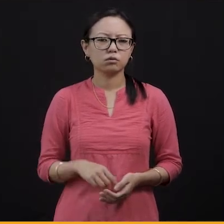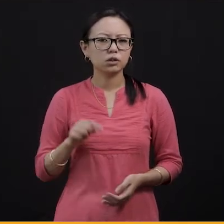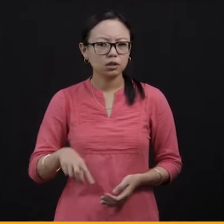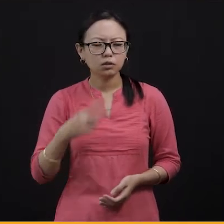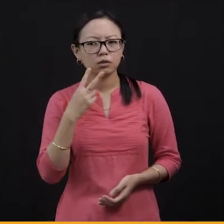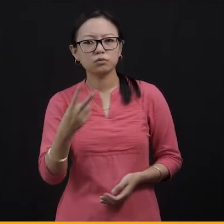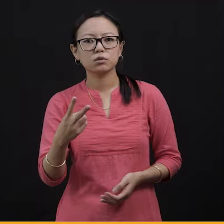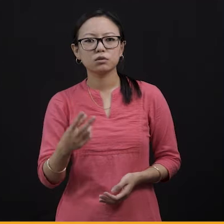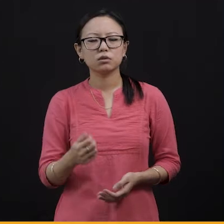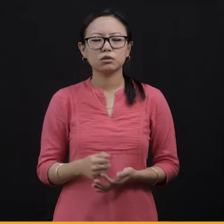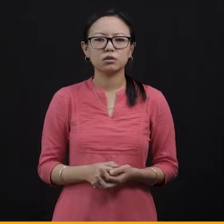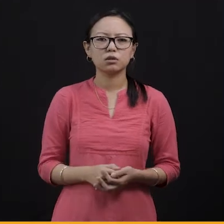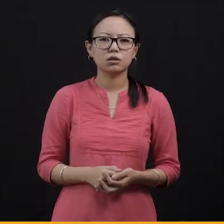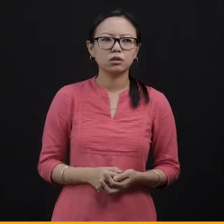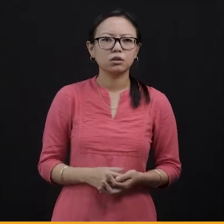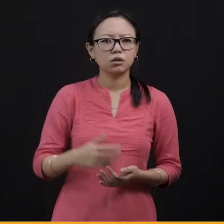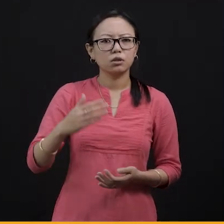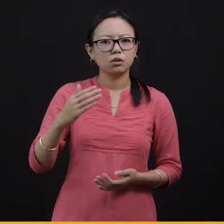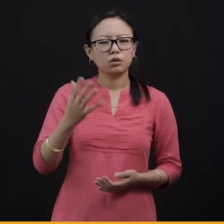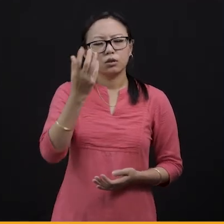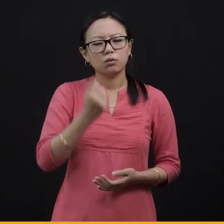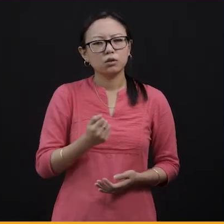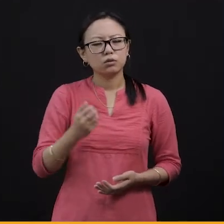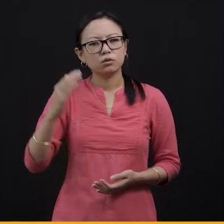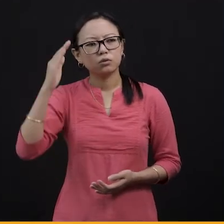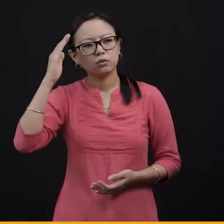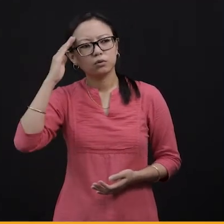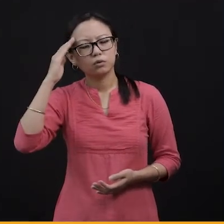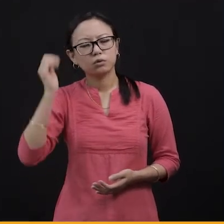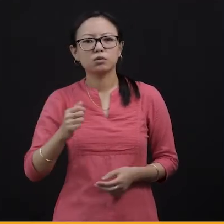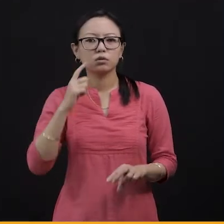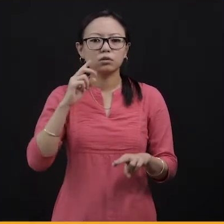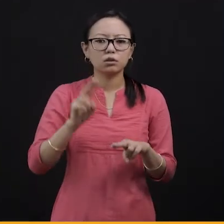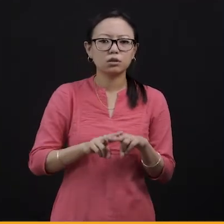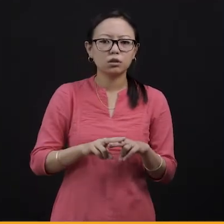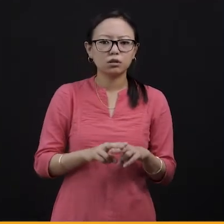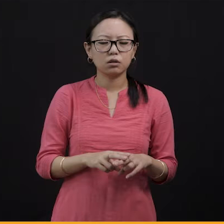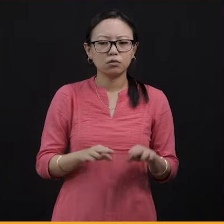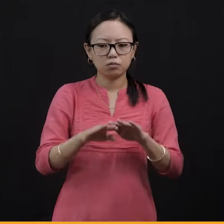to see and we want to attract the irons to this magnet.